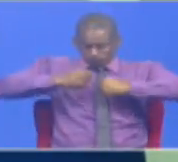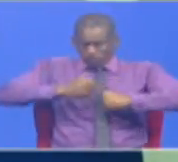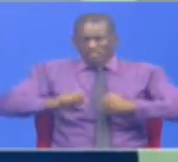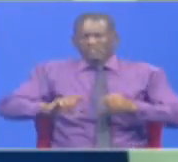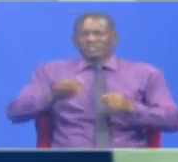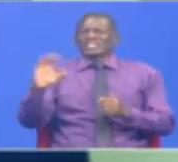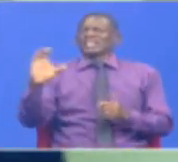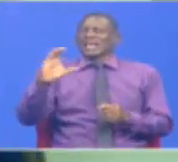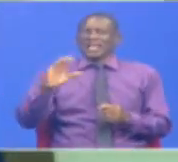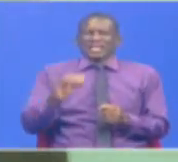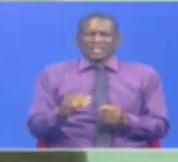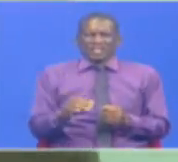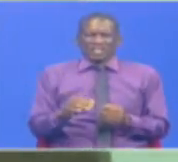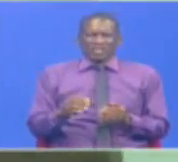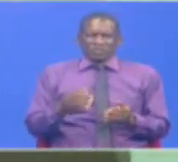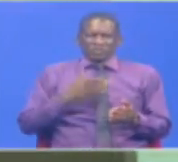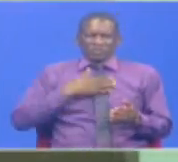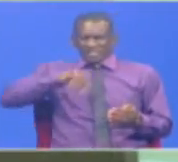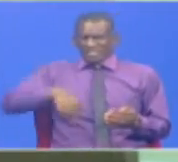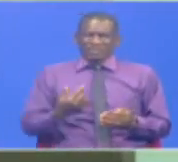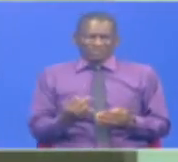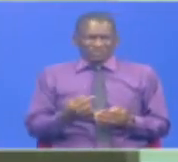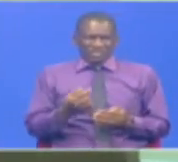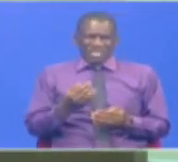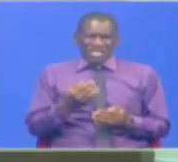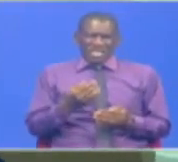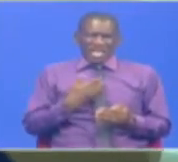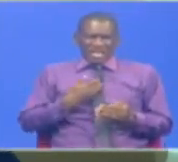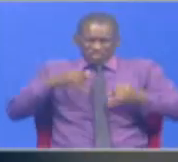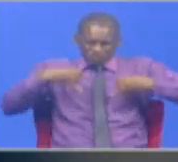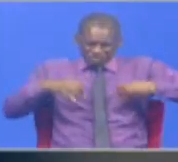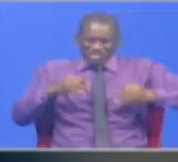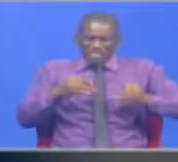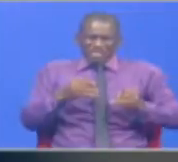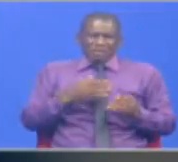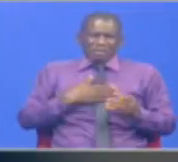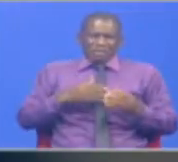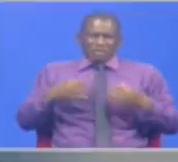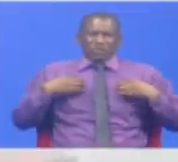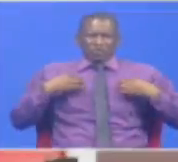was definitely myself, because I had to try out my product.